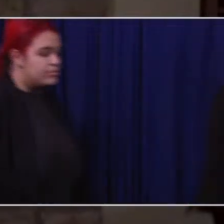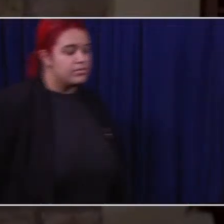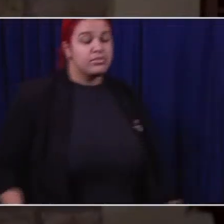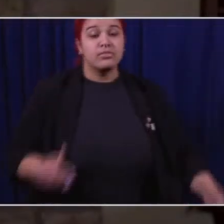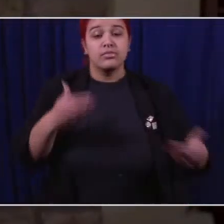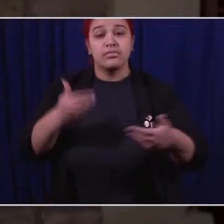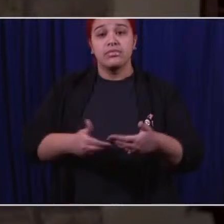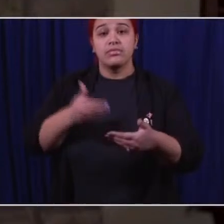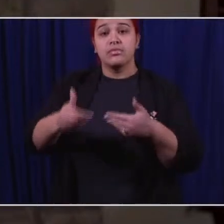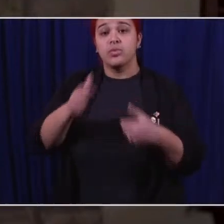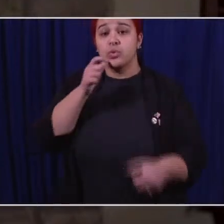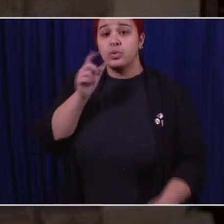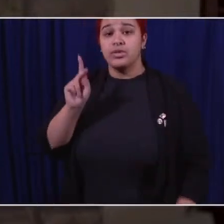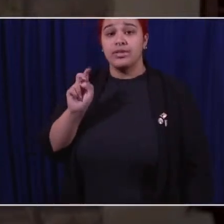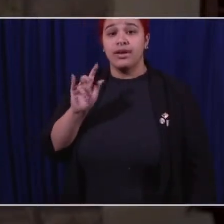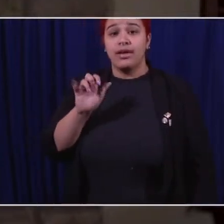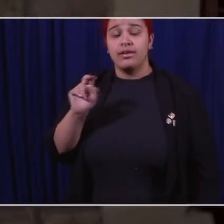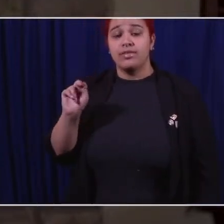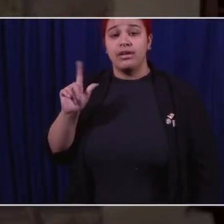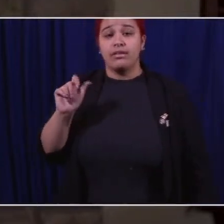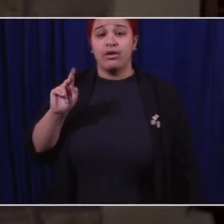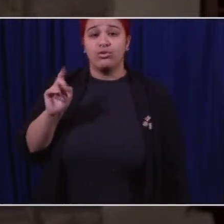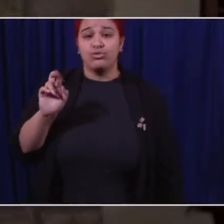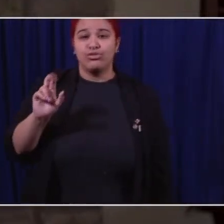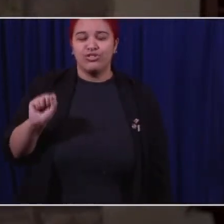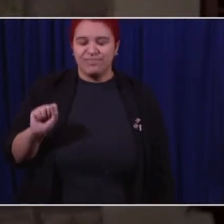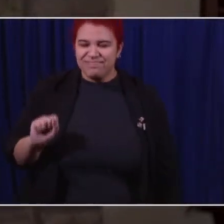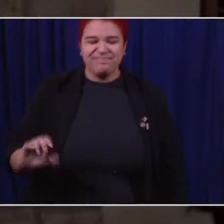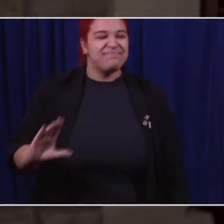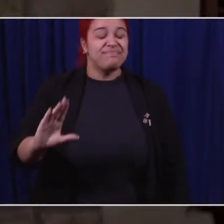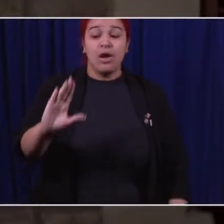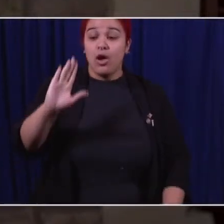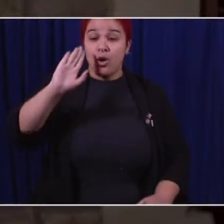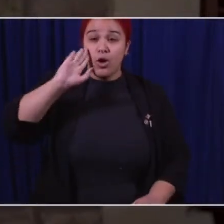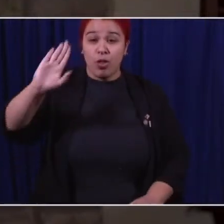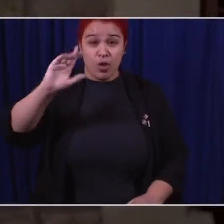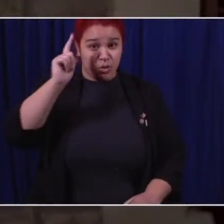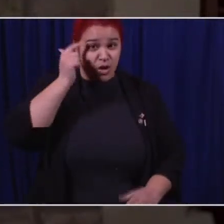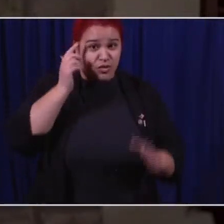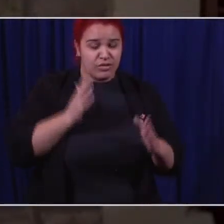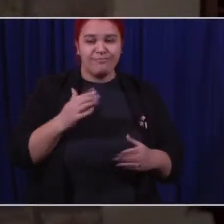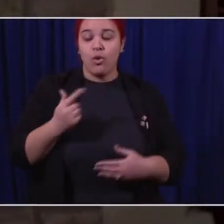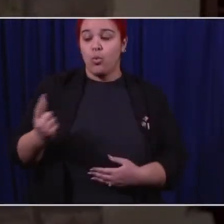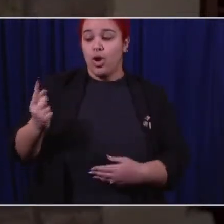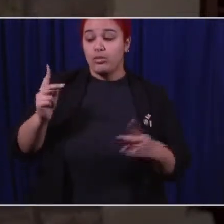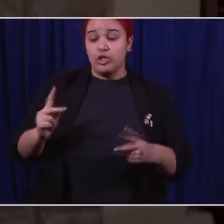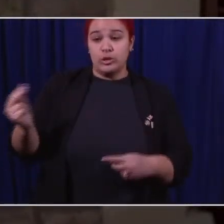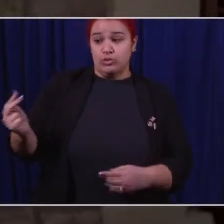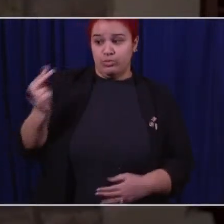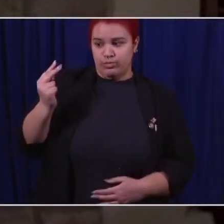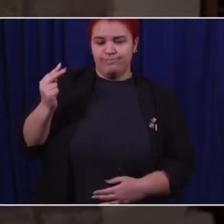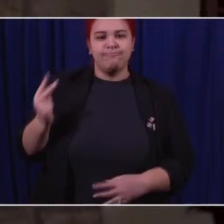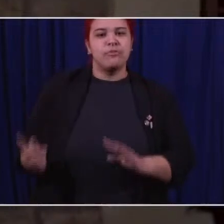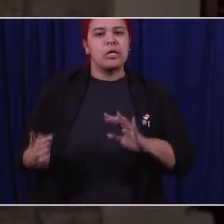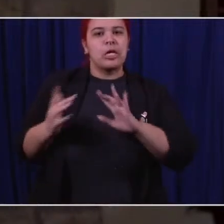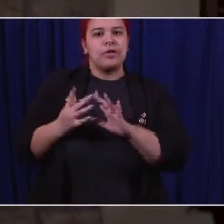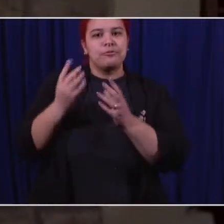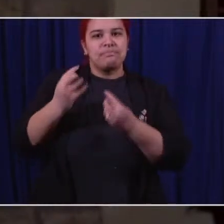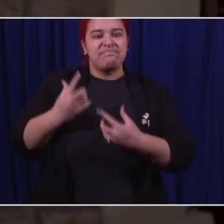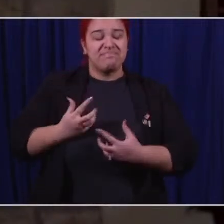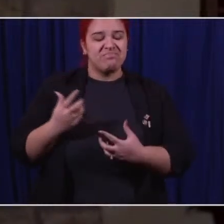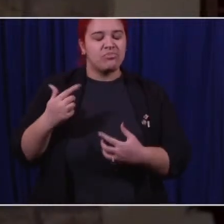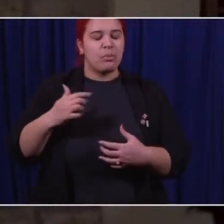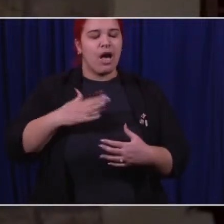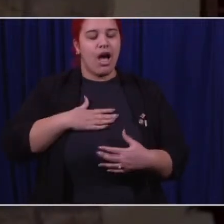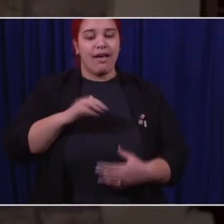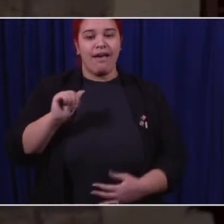Kevin. A viewer called into us who said that he has severe asthma, and he tells us he was turned down for the vaccine because he